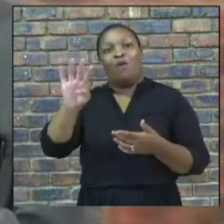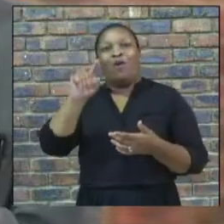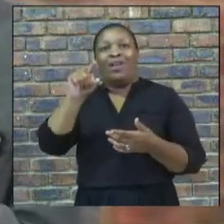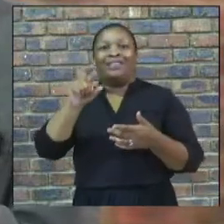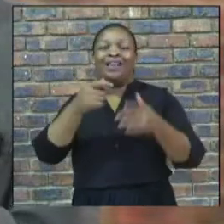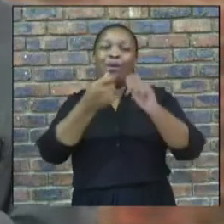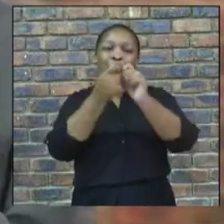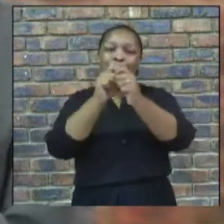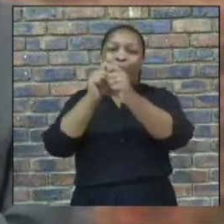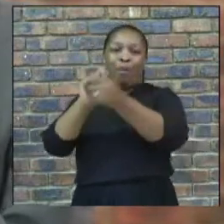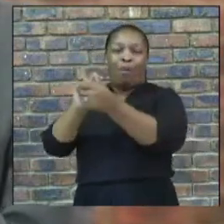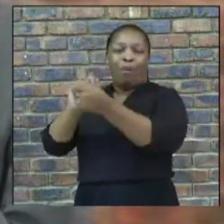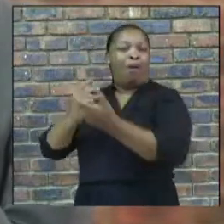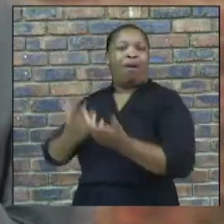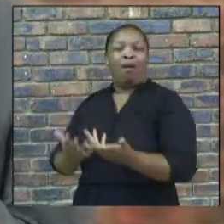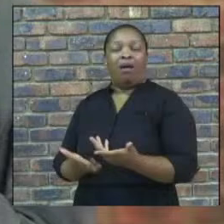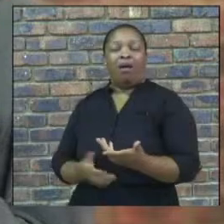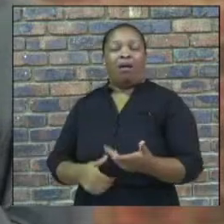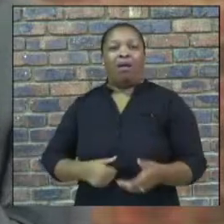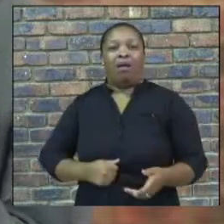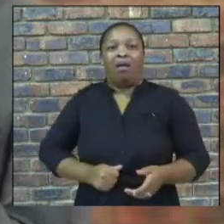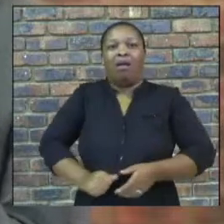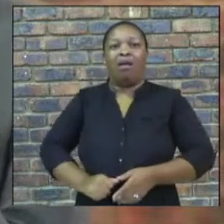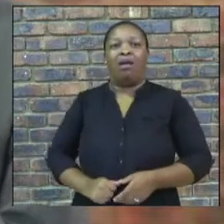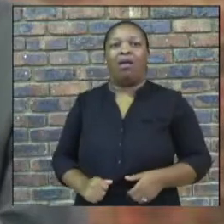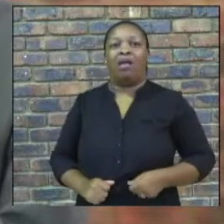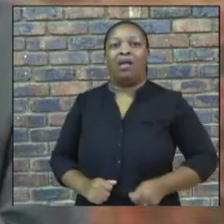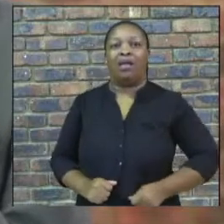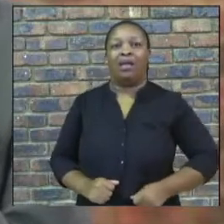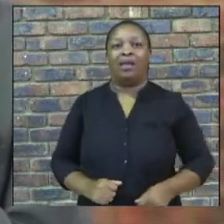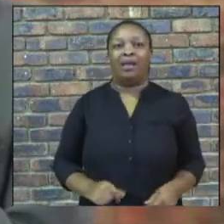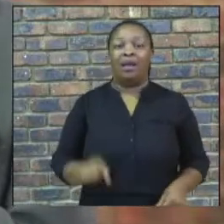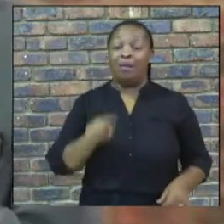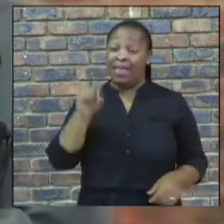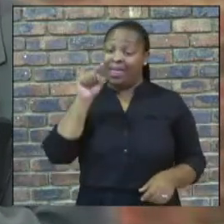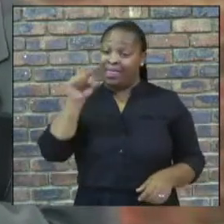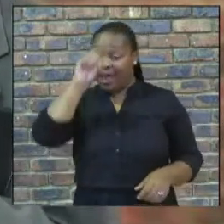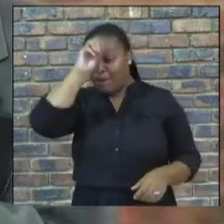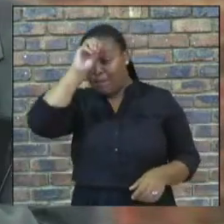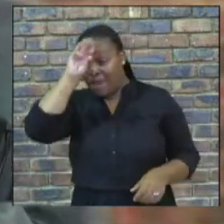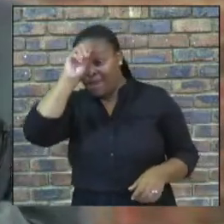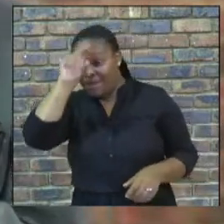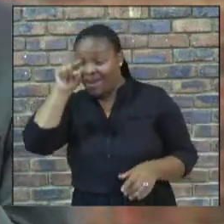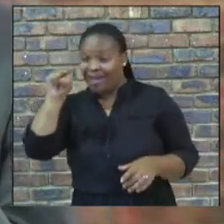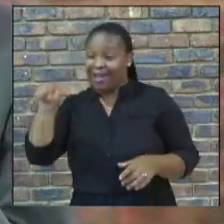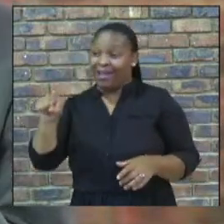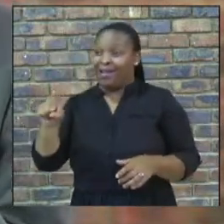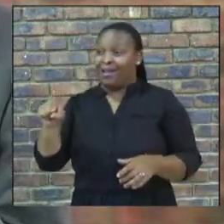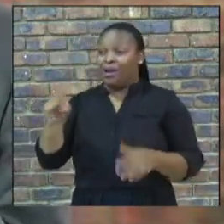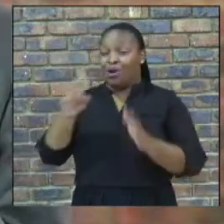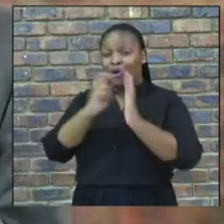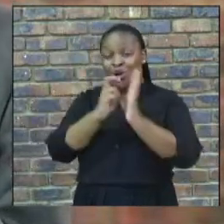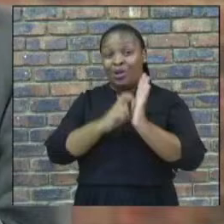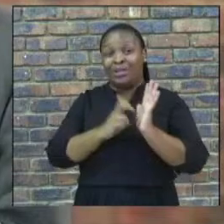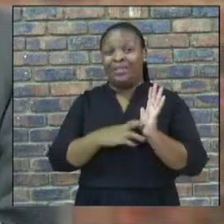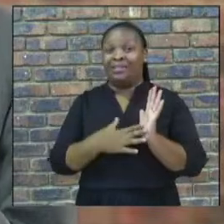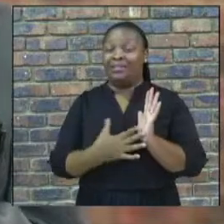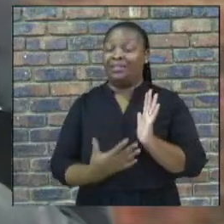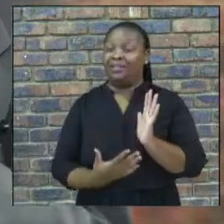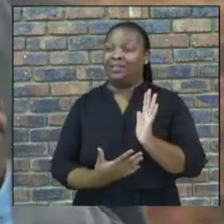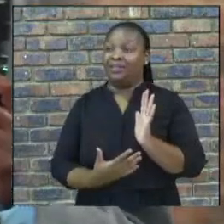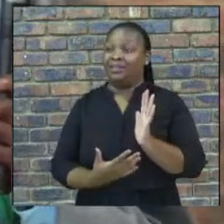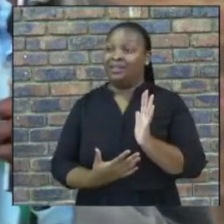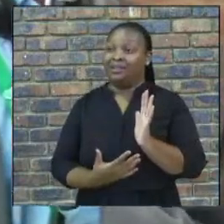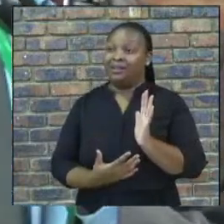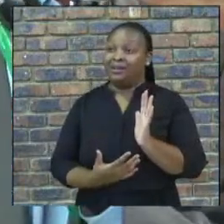2018 mining charter. But in that 2018 mining charter, have you revised, you Department of Minerals,